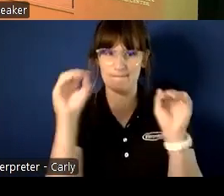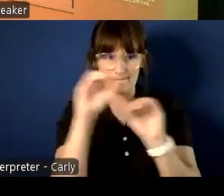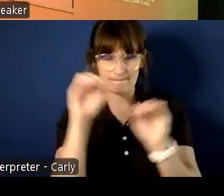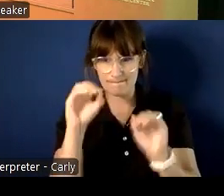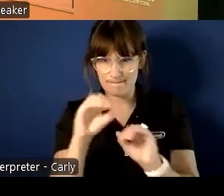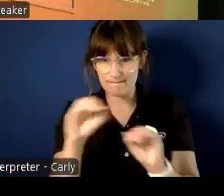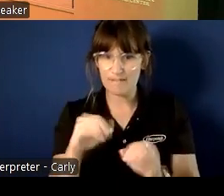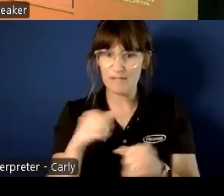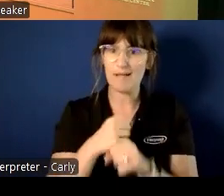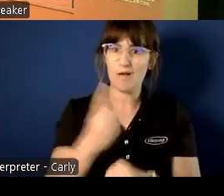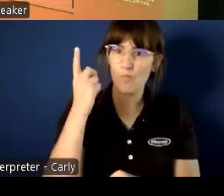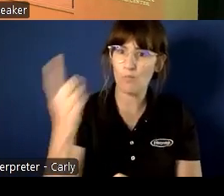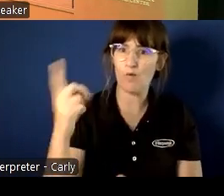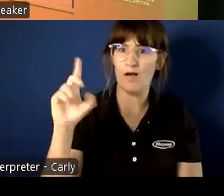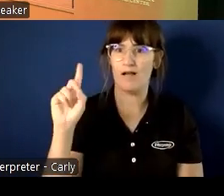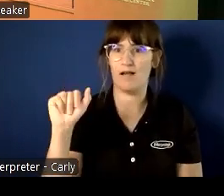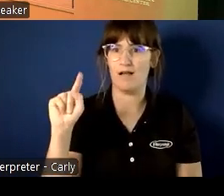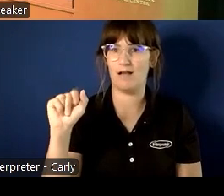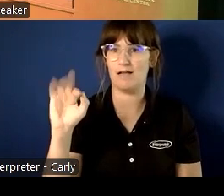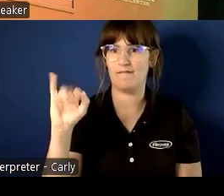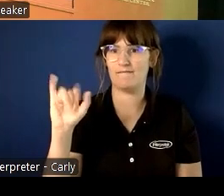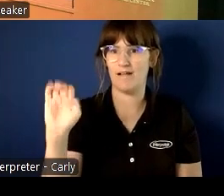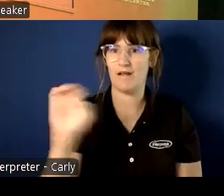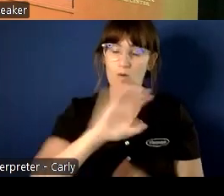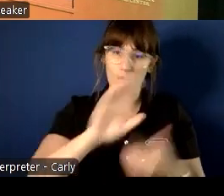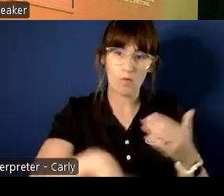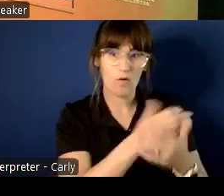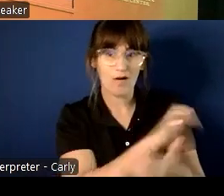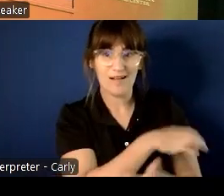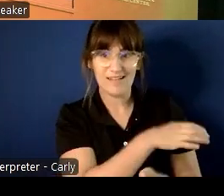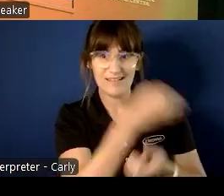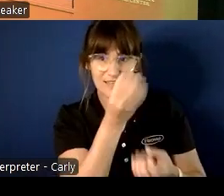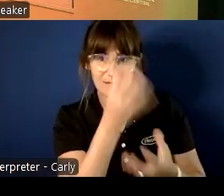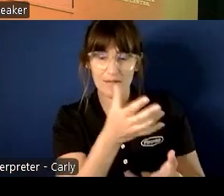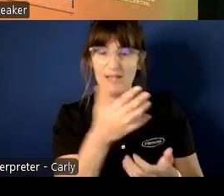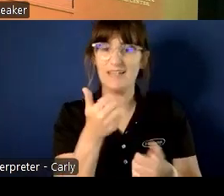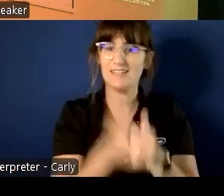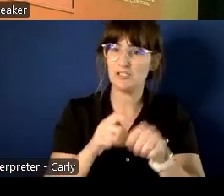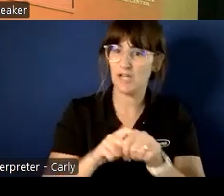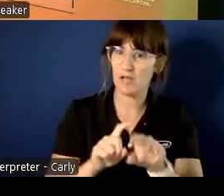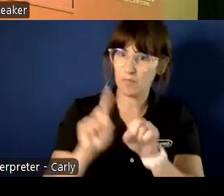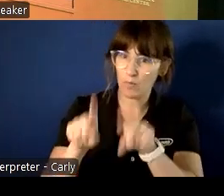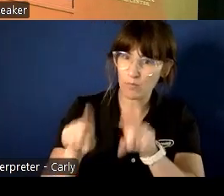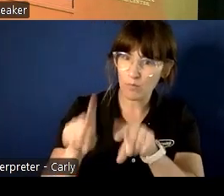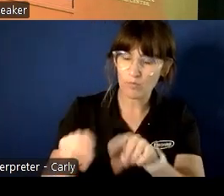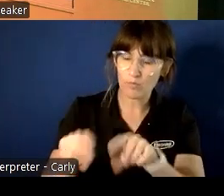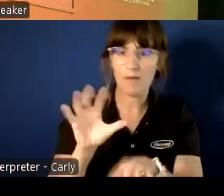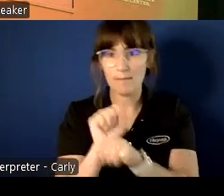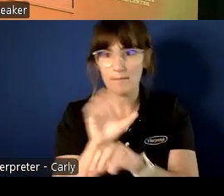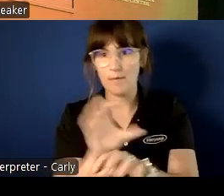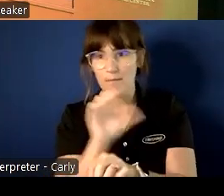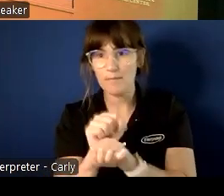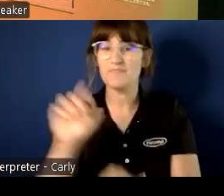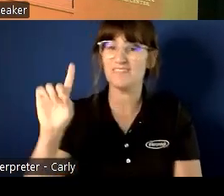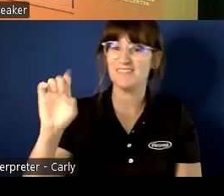data file that has all the clinical information, all the encounter dates, right, and so on, and demographic information,